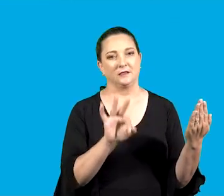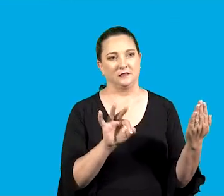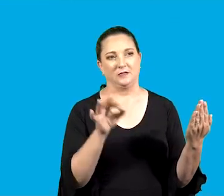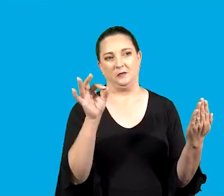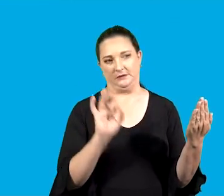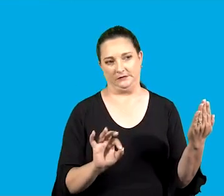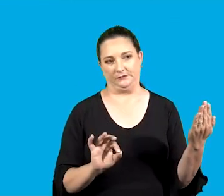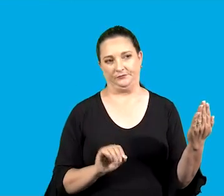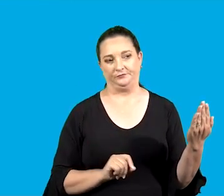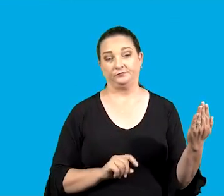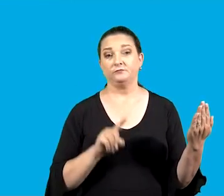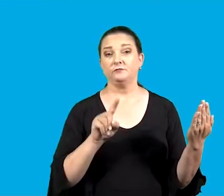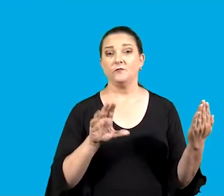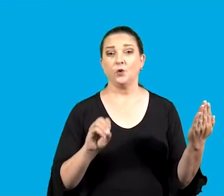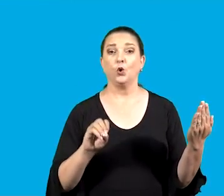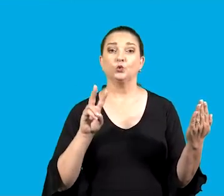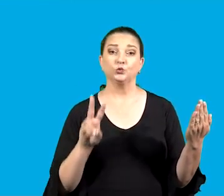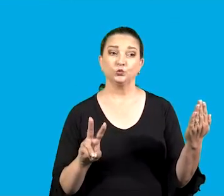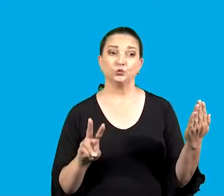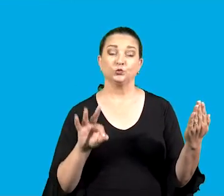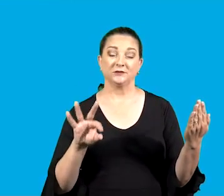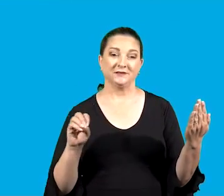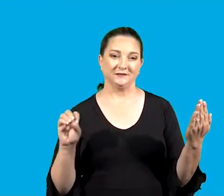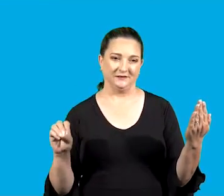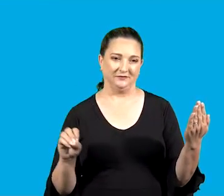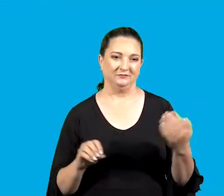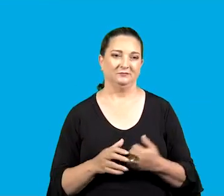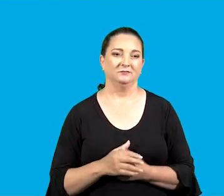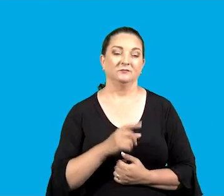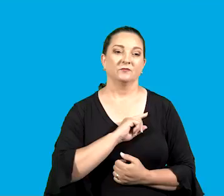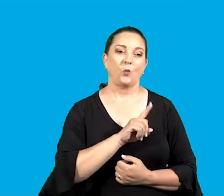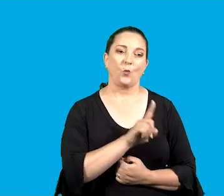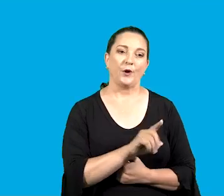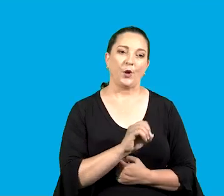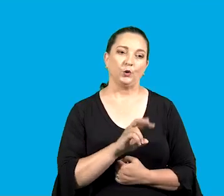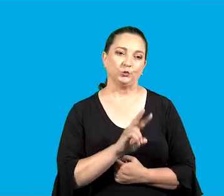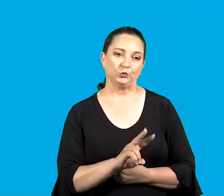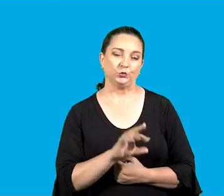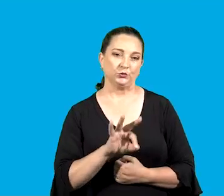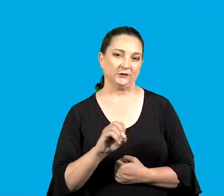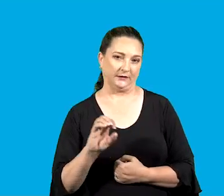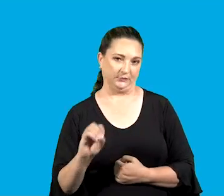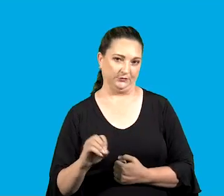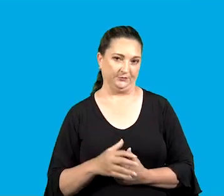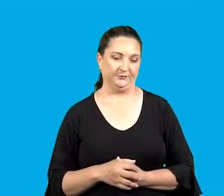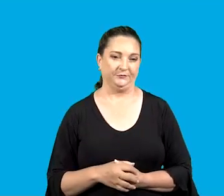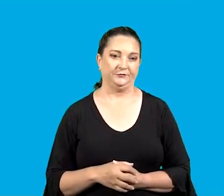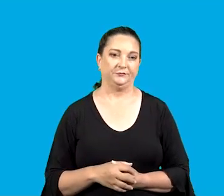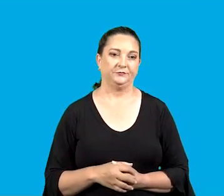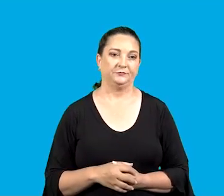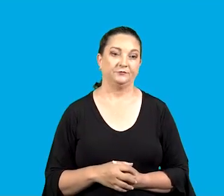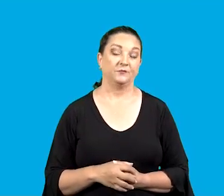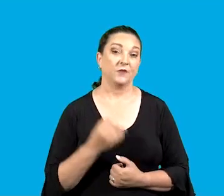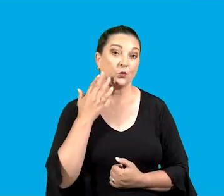93%. And that is going to give me 102,300. So I'll come here, that is 1 or 2, 300. That